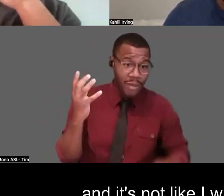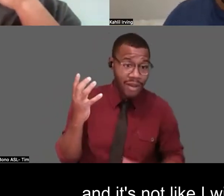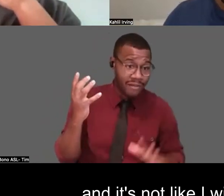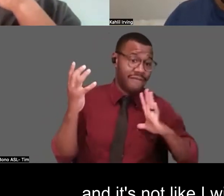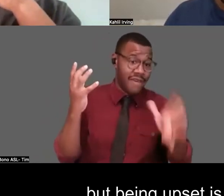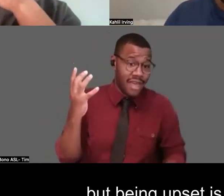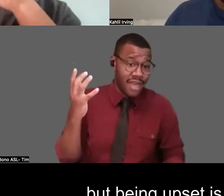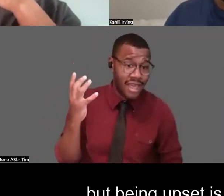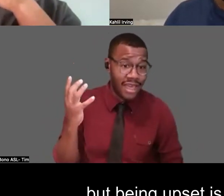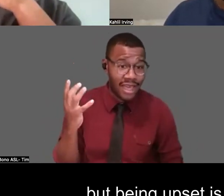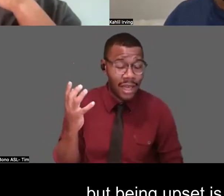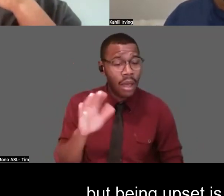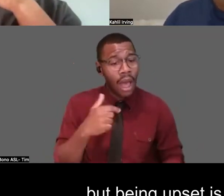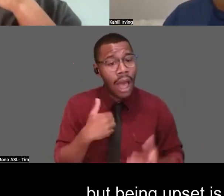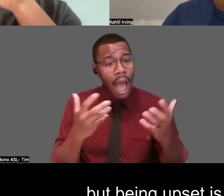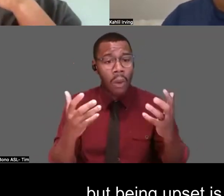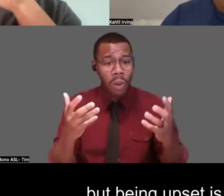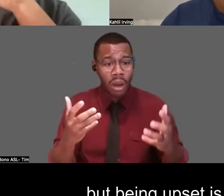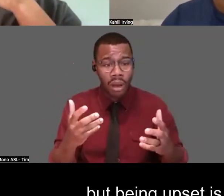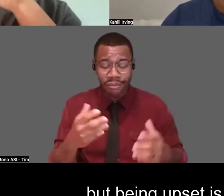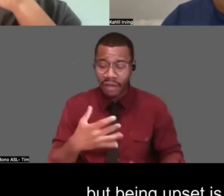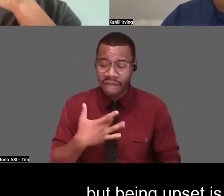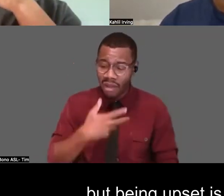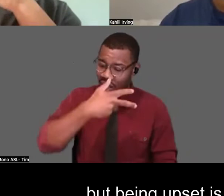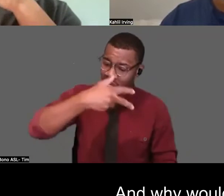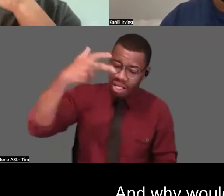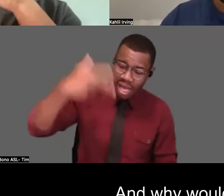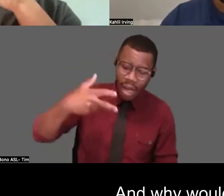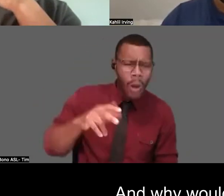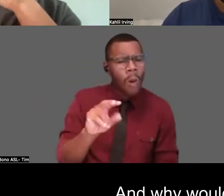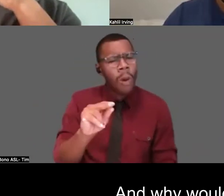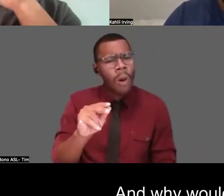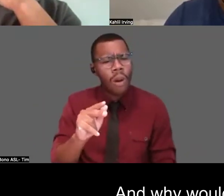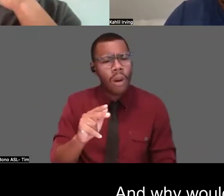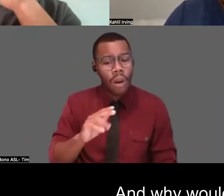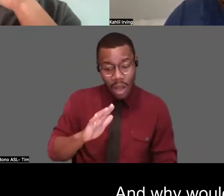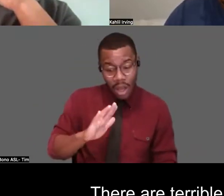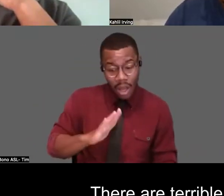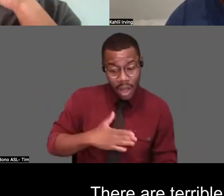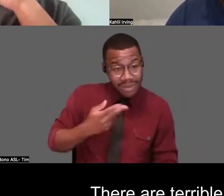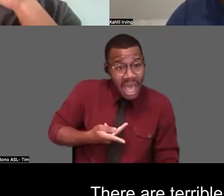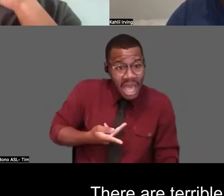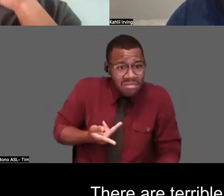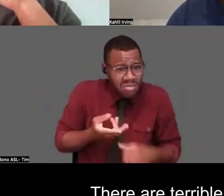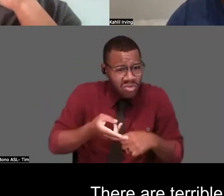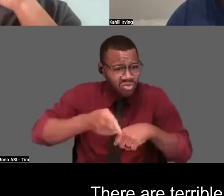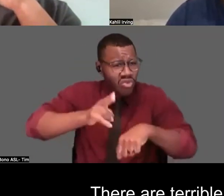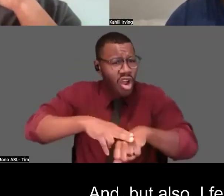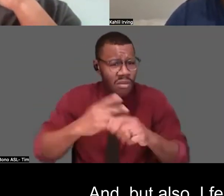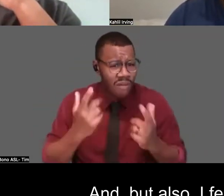to be miserable, but being upset is part of being alive. And why wouldn't I be upset? There are terrible things